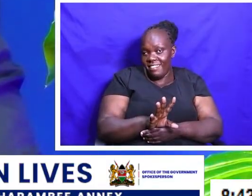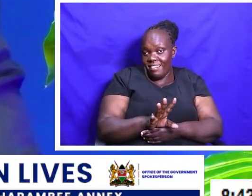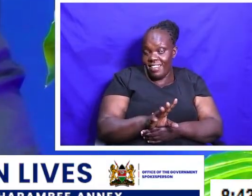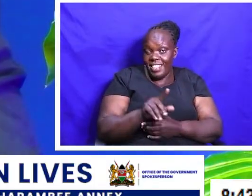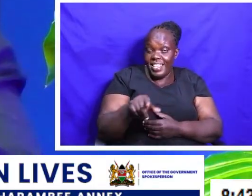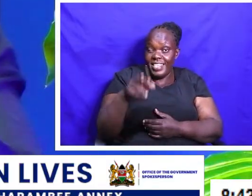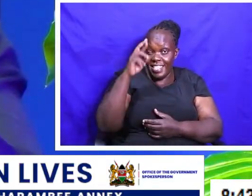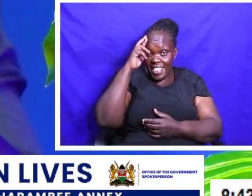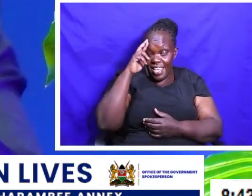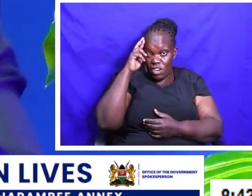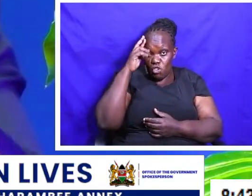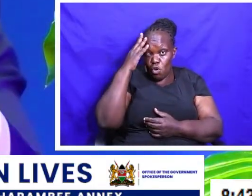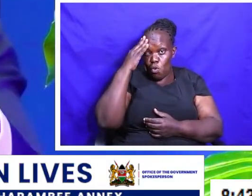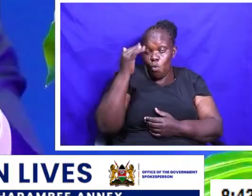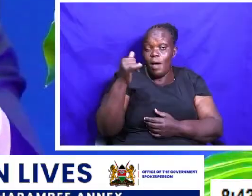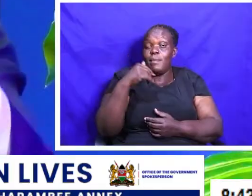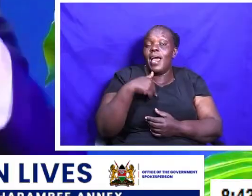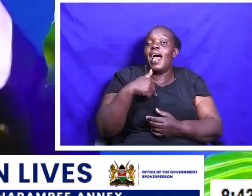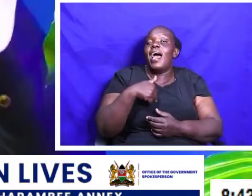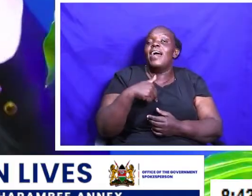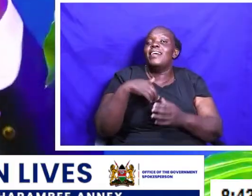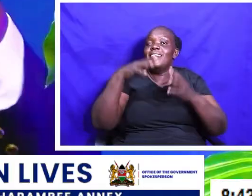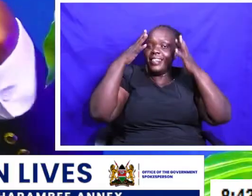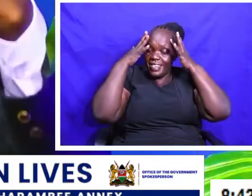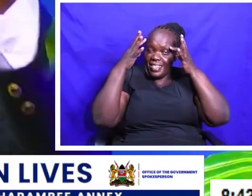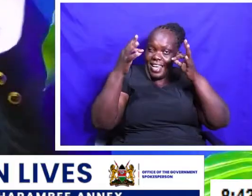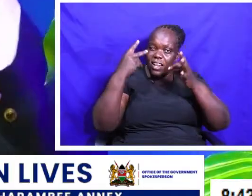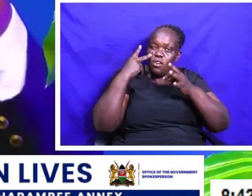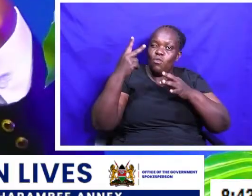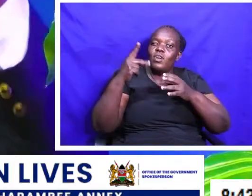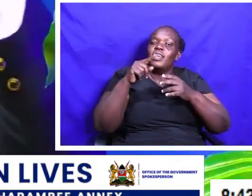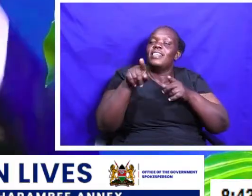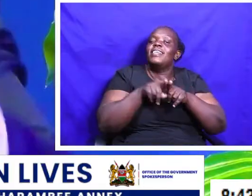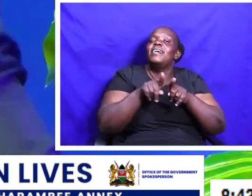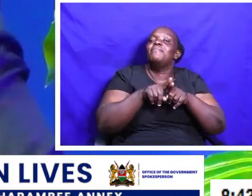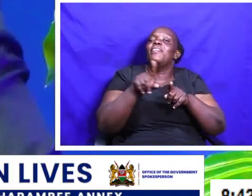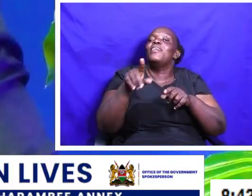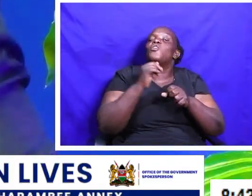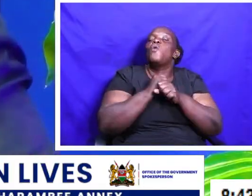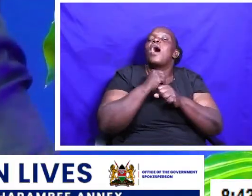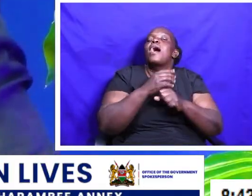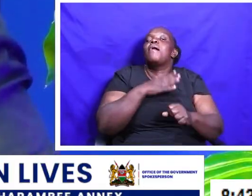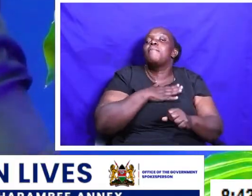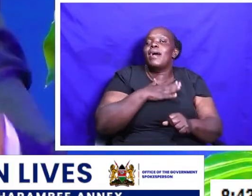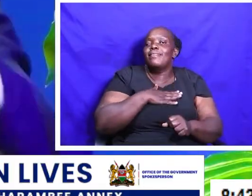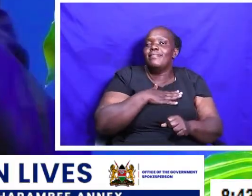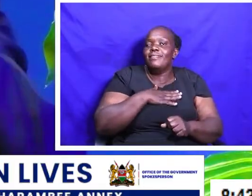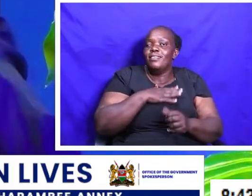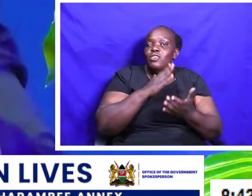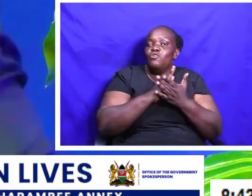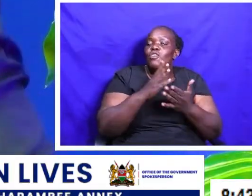Yeah? And this is the reason why I started looking at this research which I was doing. Okay.